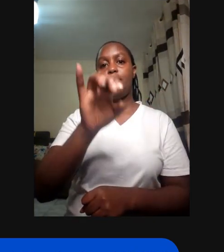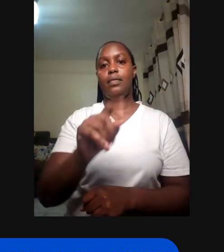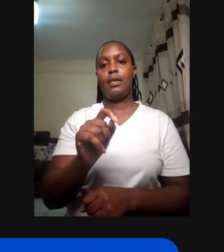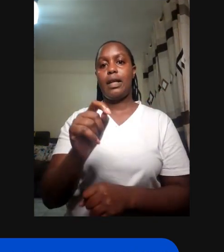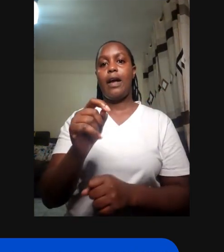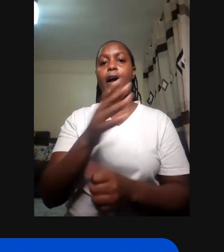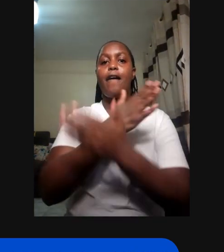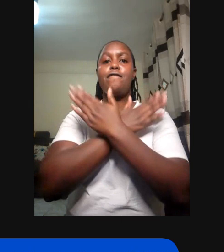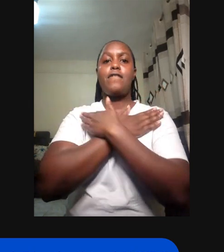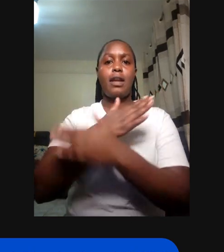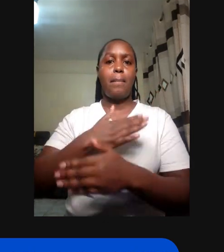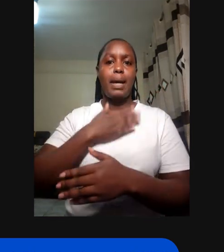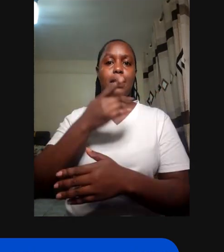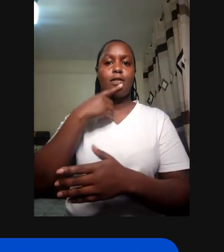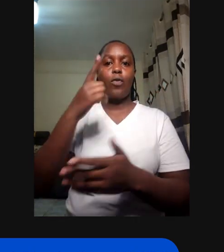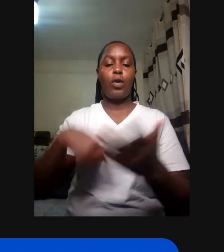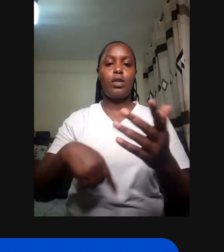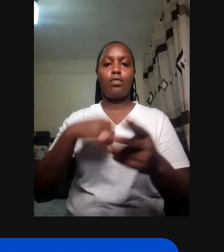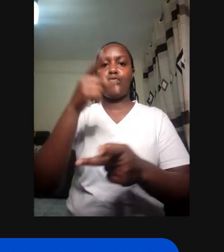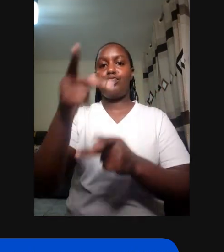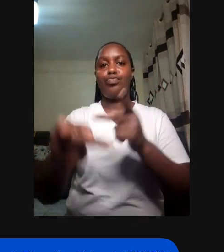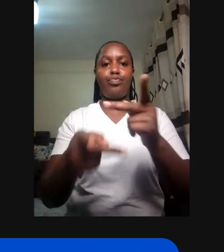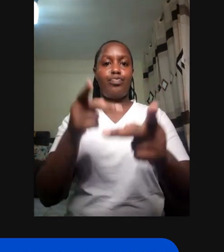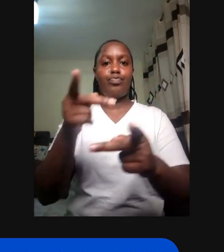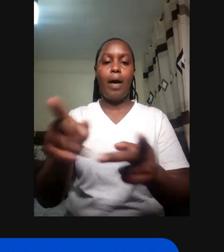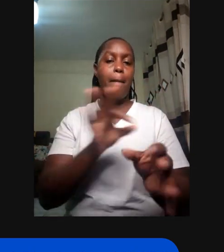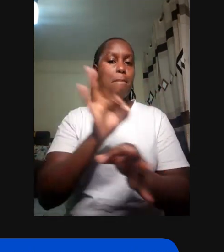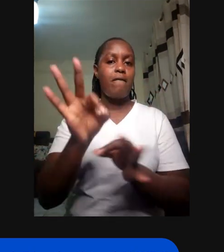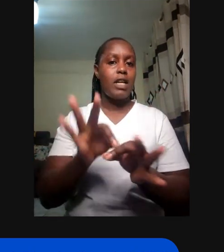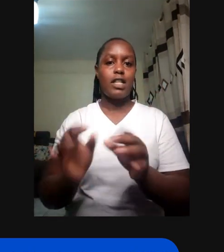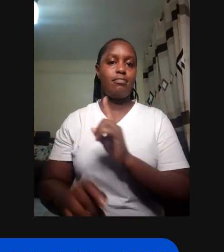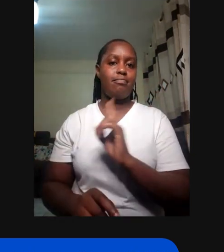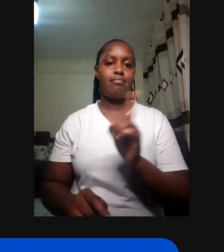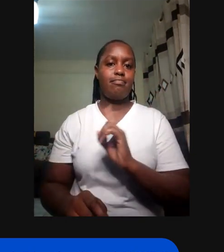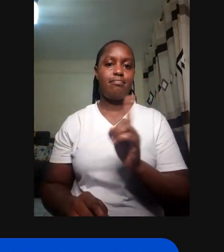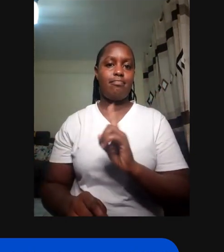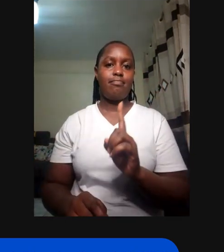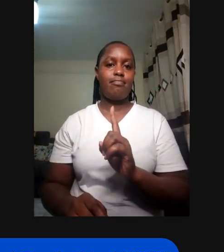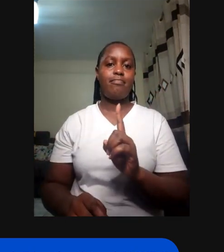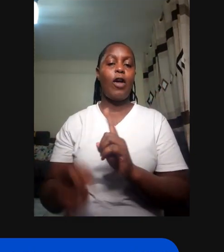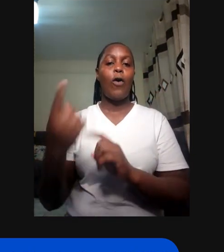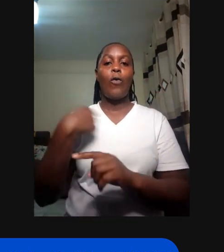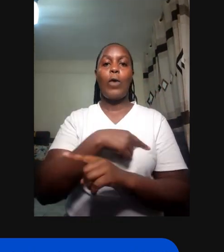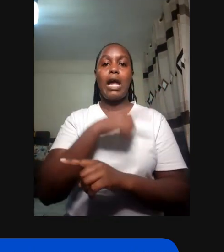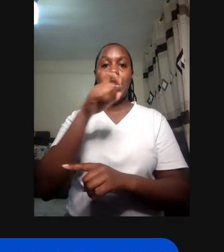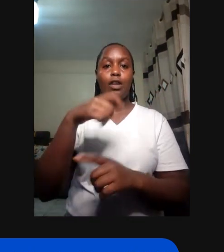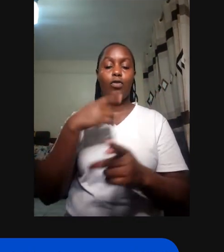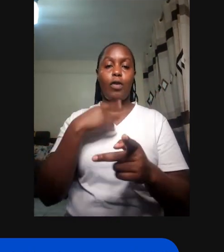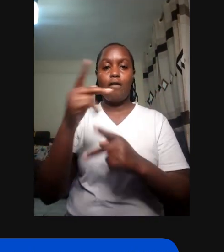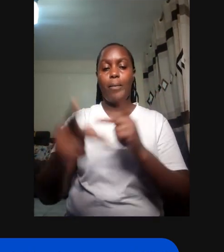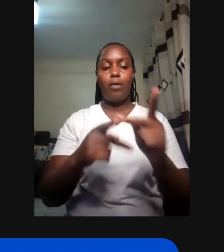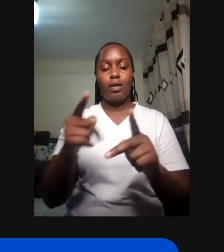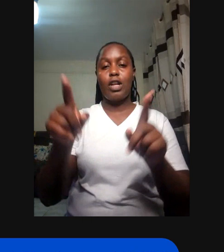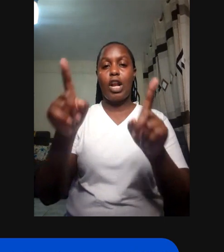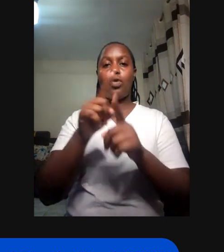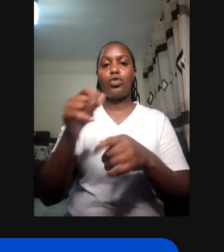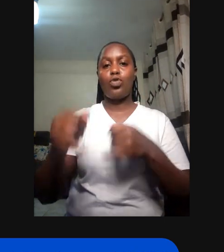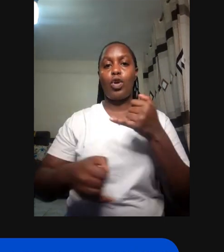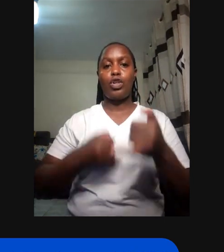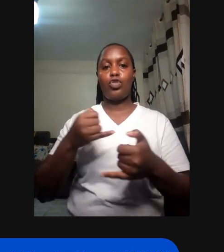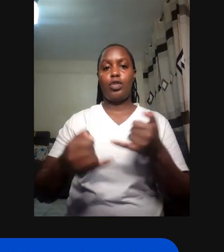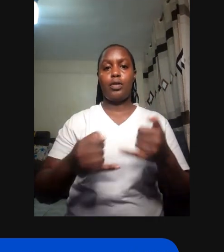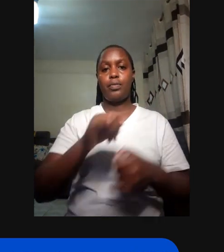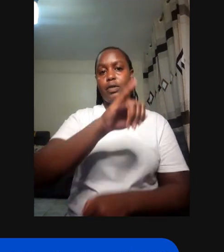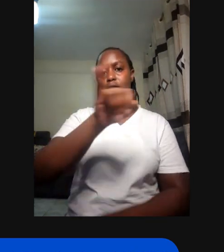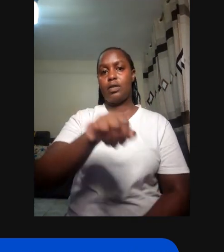Yes, it's progressive, and at the same time, we can have fun while at it. Thank you so much. Jerry,